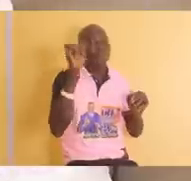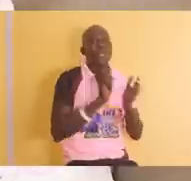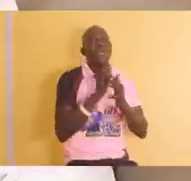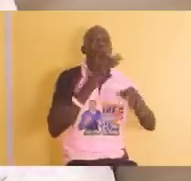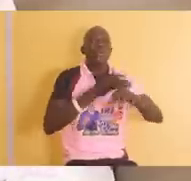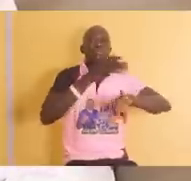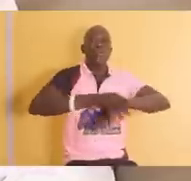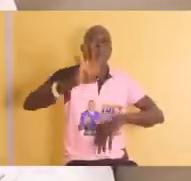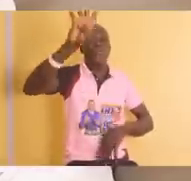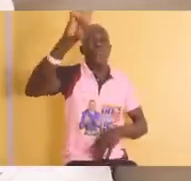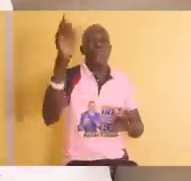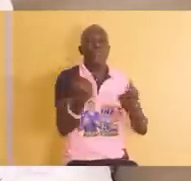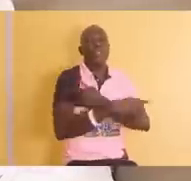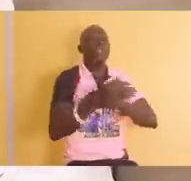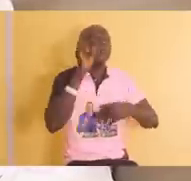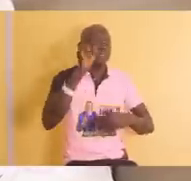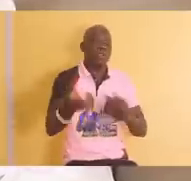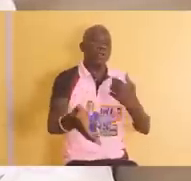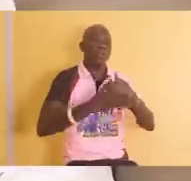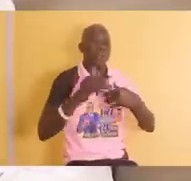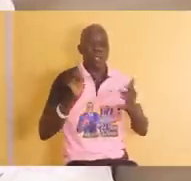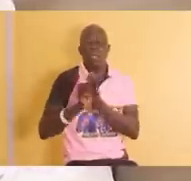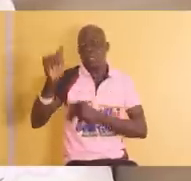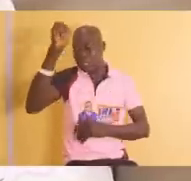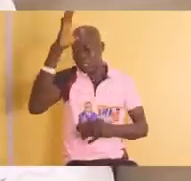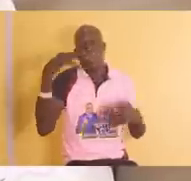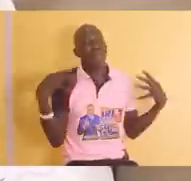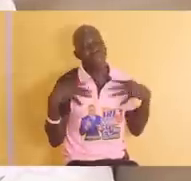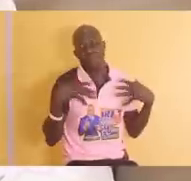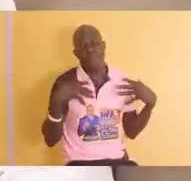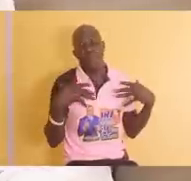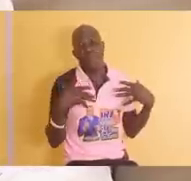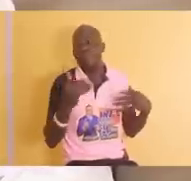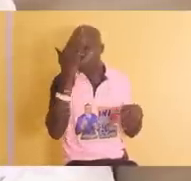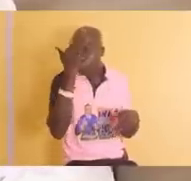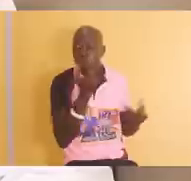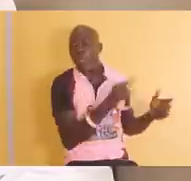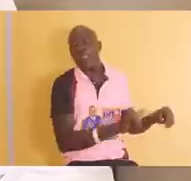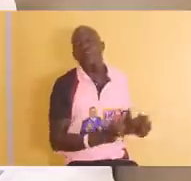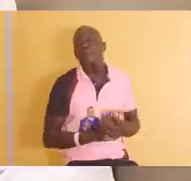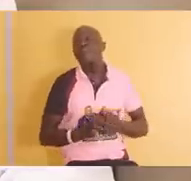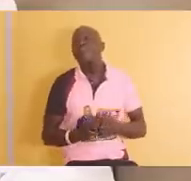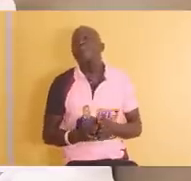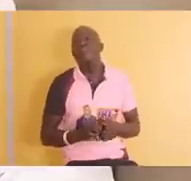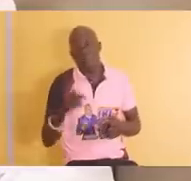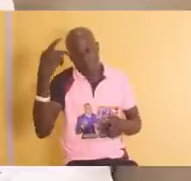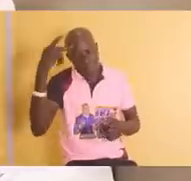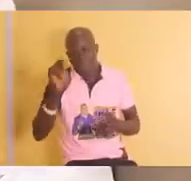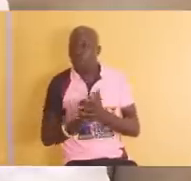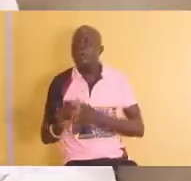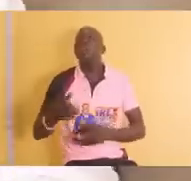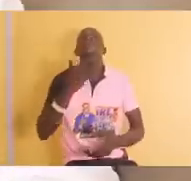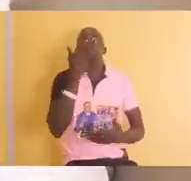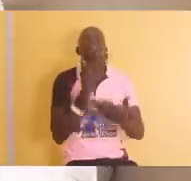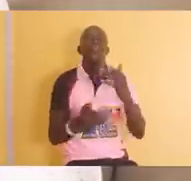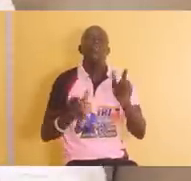4 days you are Mary o sare pada wa she came back o ni daddy e ru ba mi I said daddy she is afraid mo ni kilo de I said what happened o ni ran lowo meta nla nla